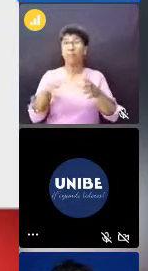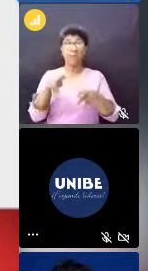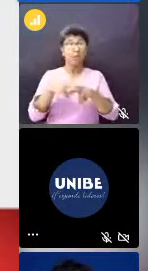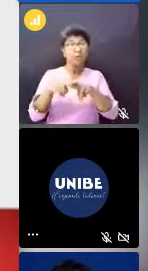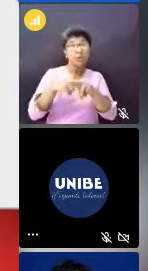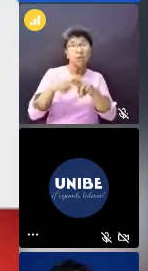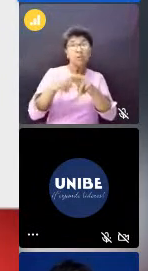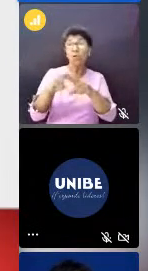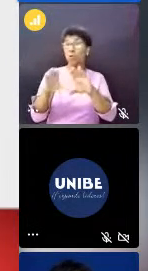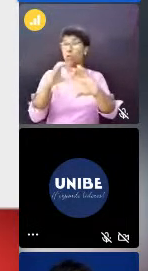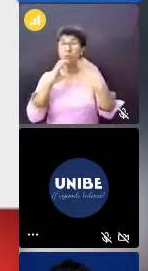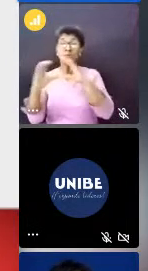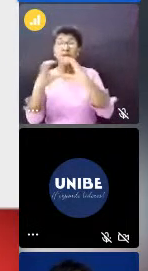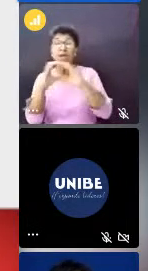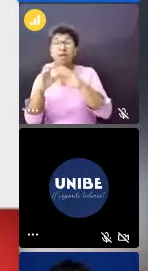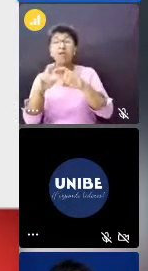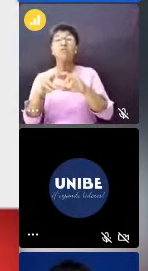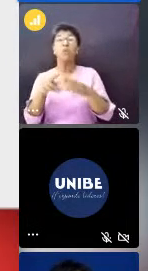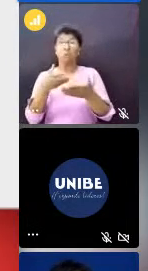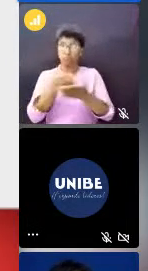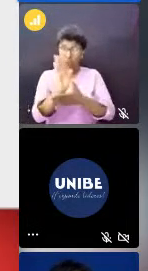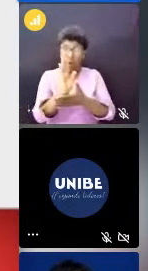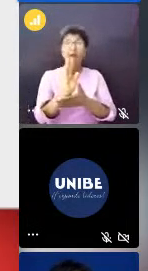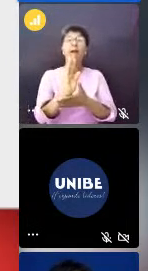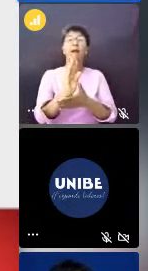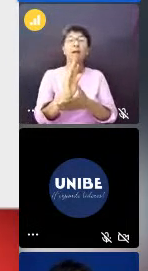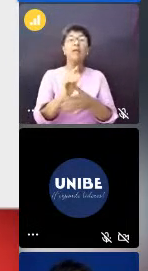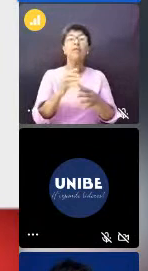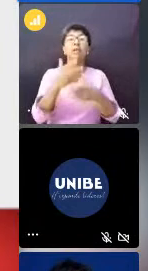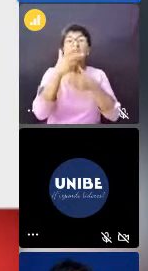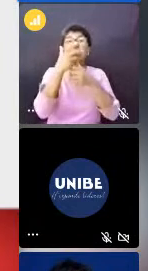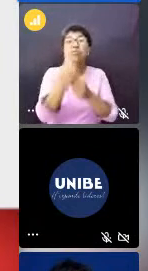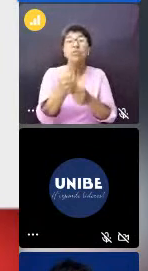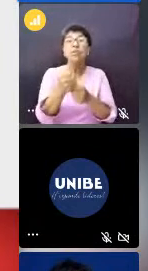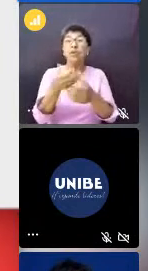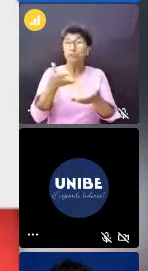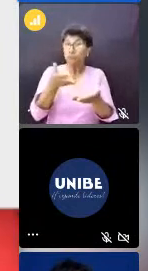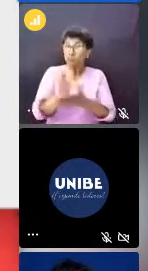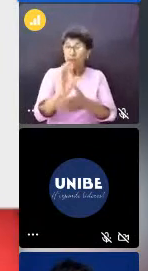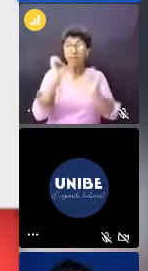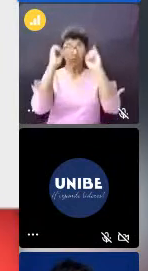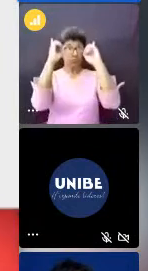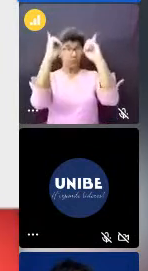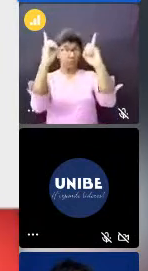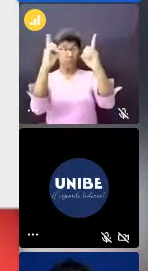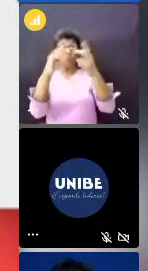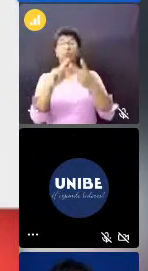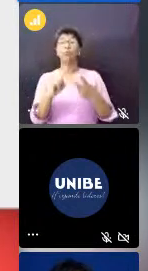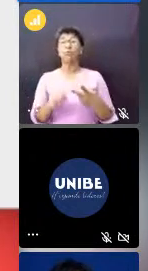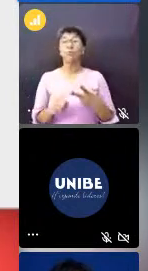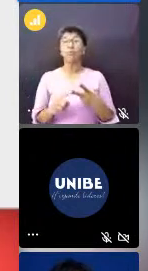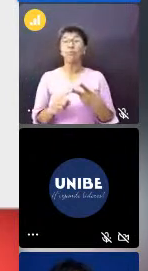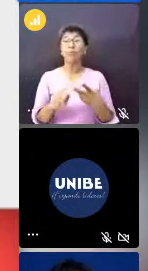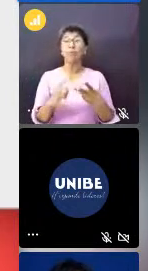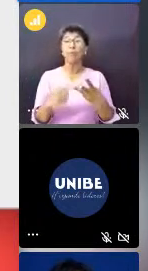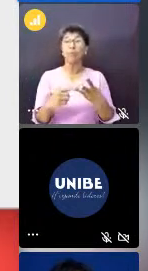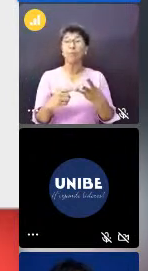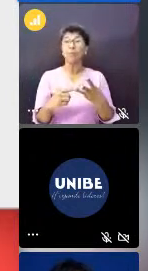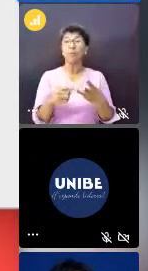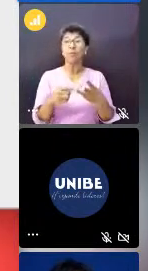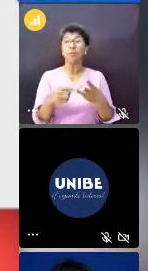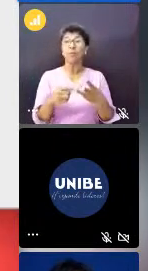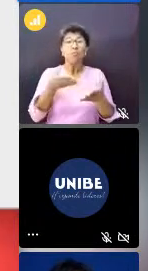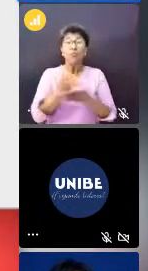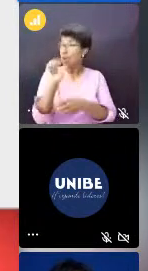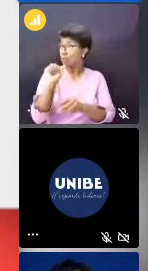of communication. For us, the most interesting is the right to education, the right to work in